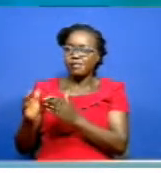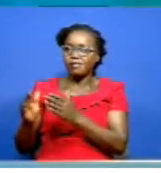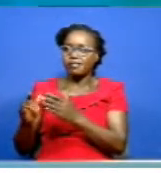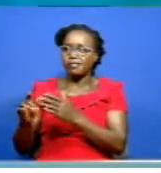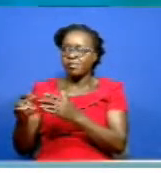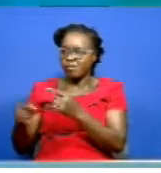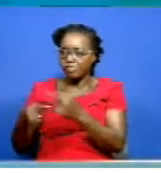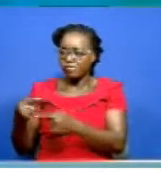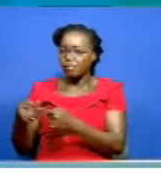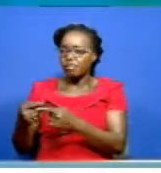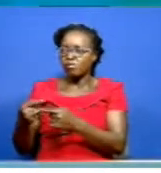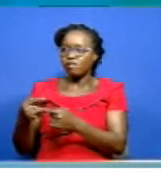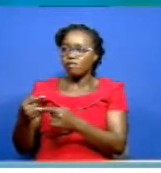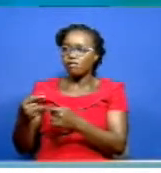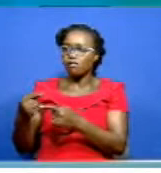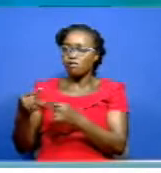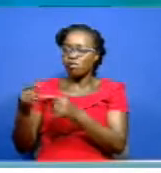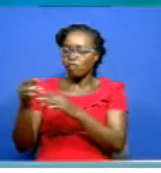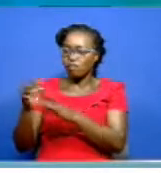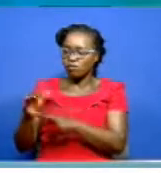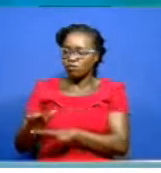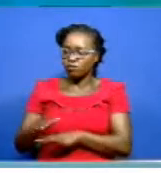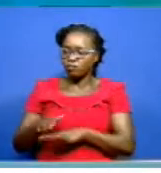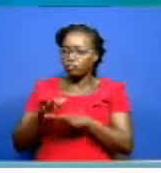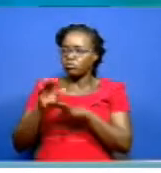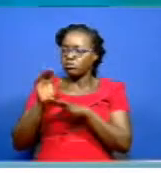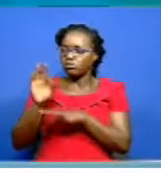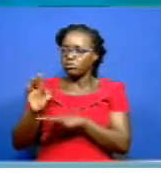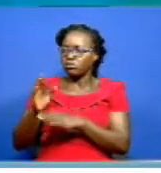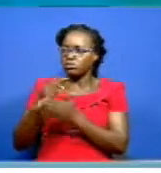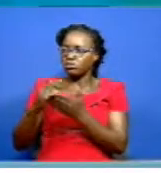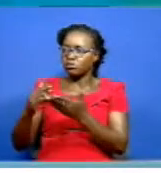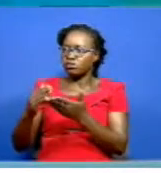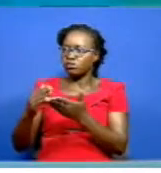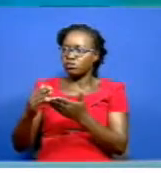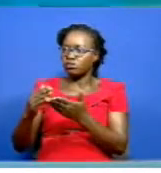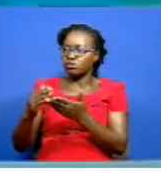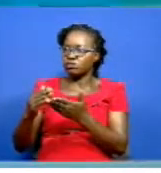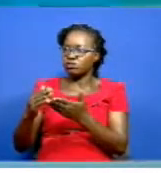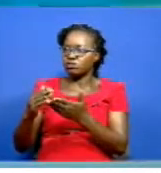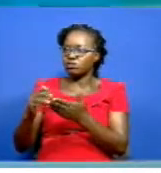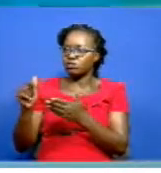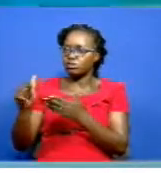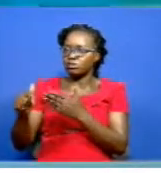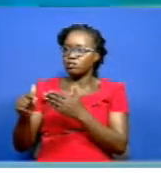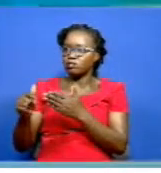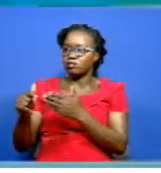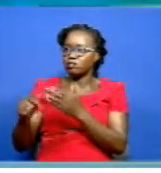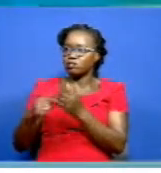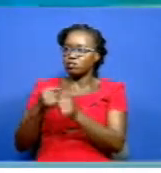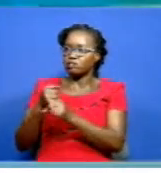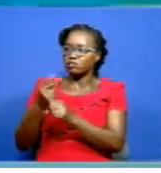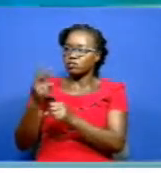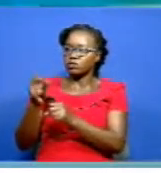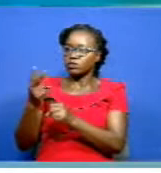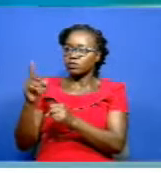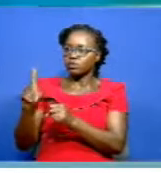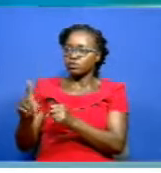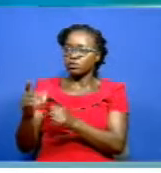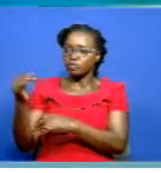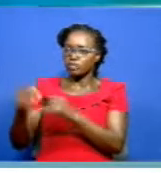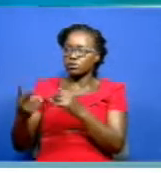in 3 phases over the 3-year period, starting this year, 2021, and ending in